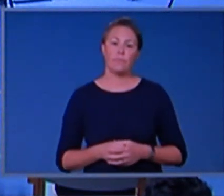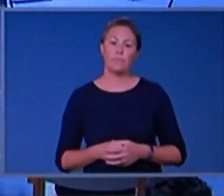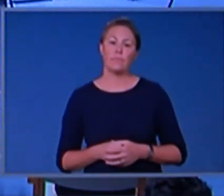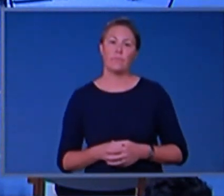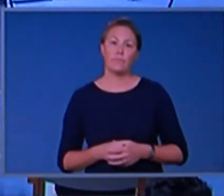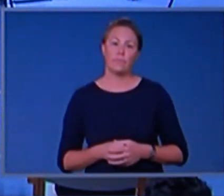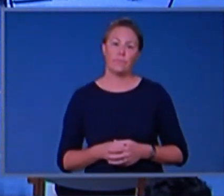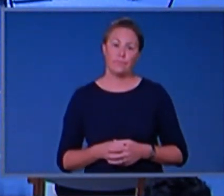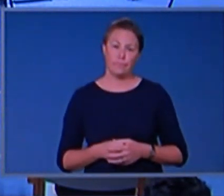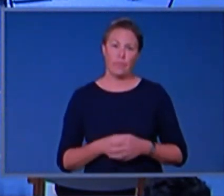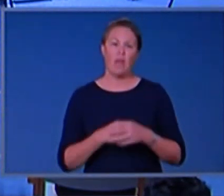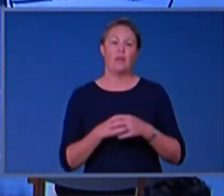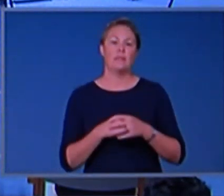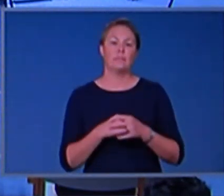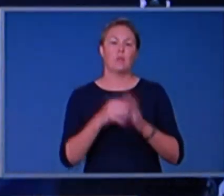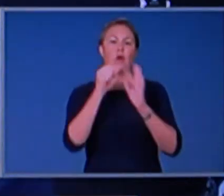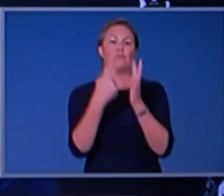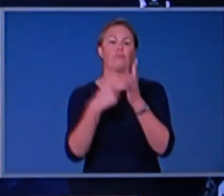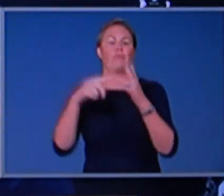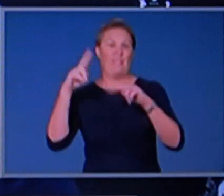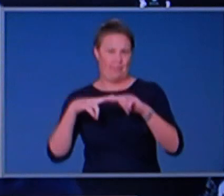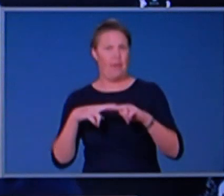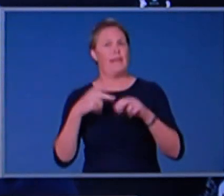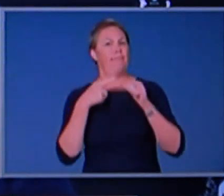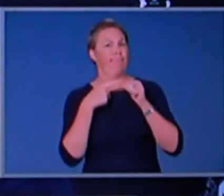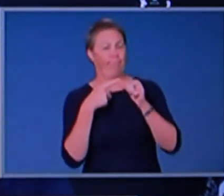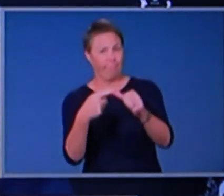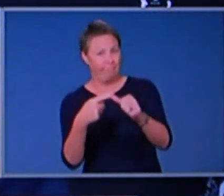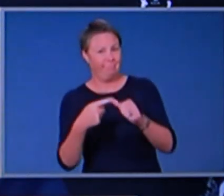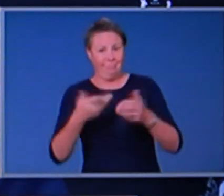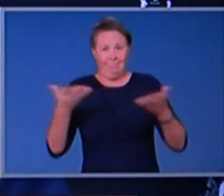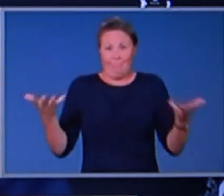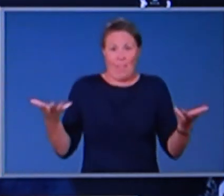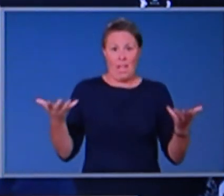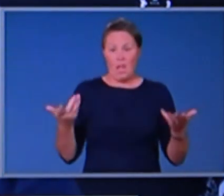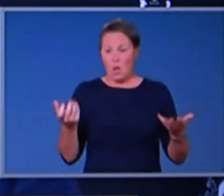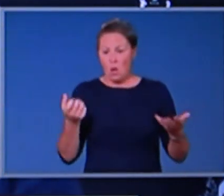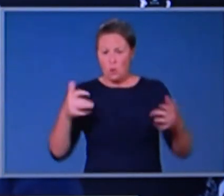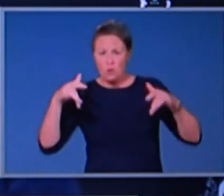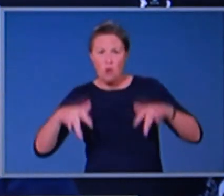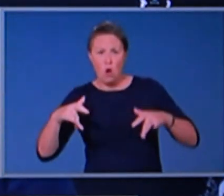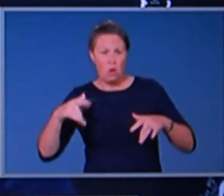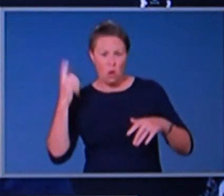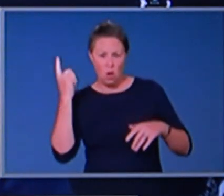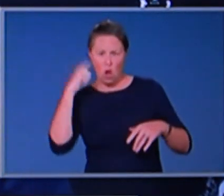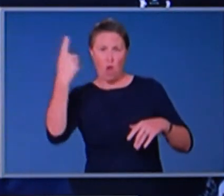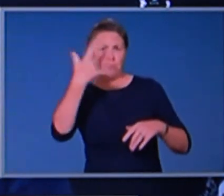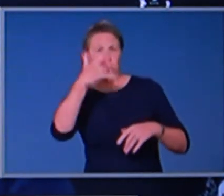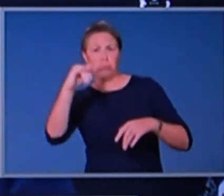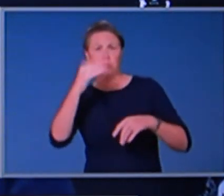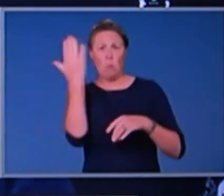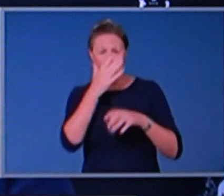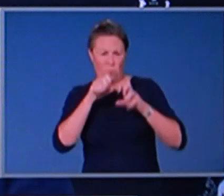that we don't have evidence of significant infection in children, and more importantly,